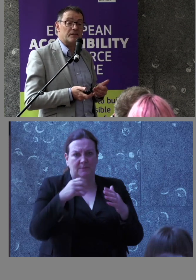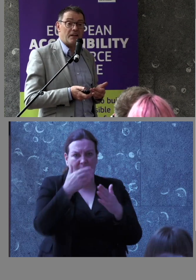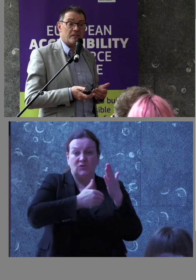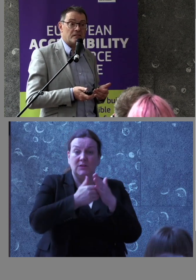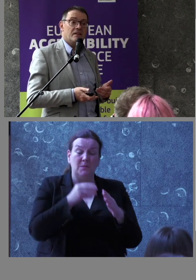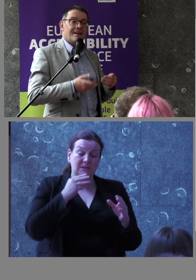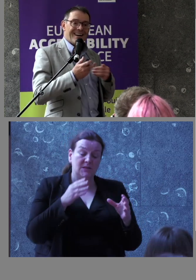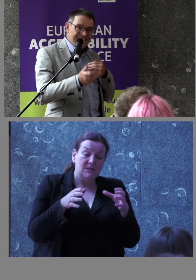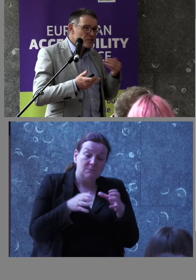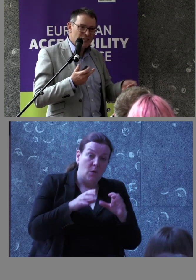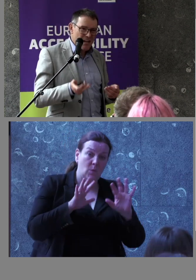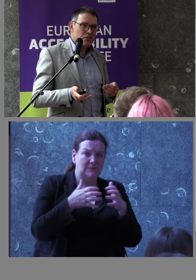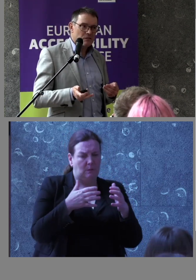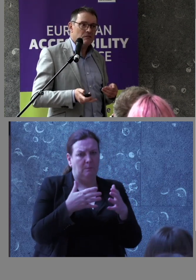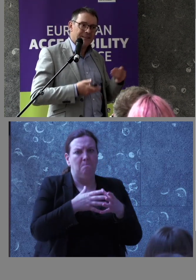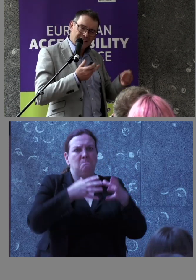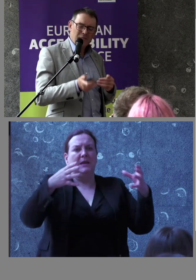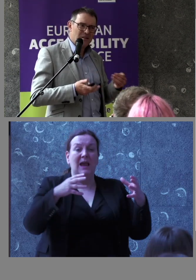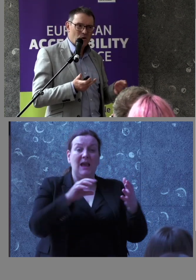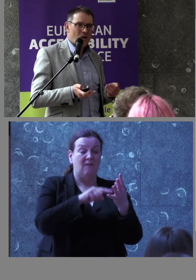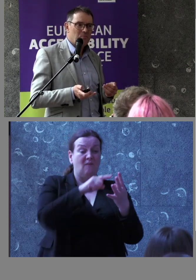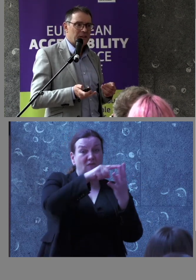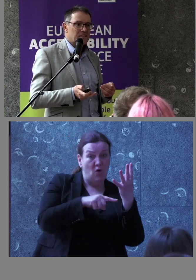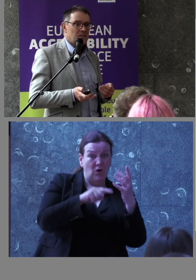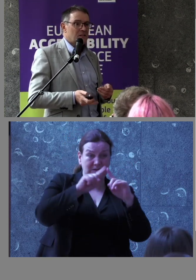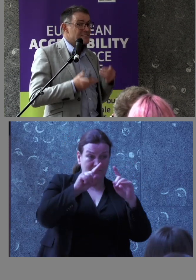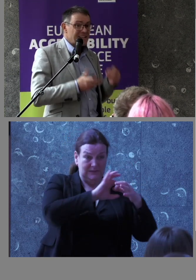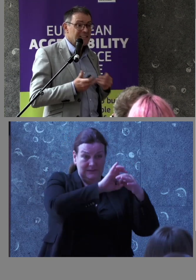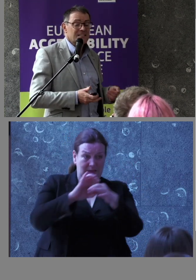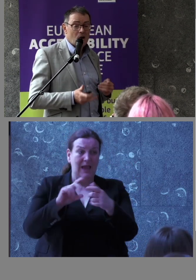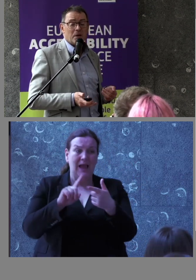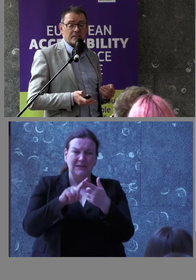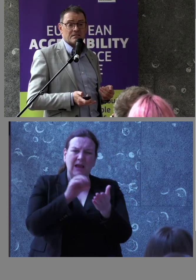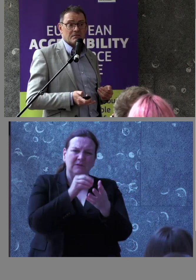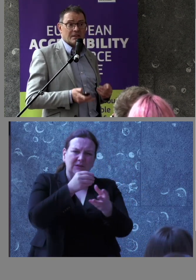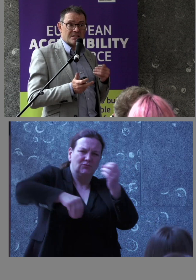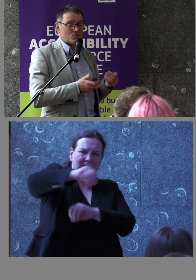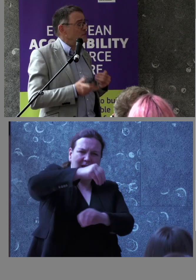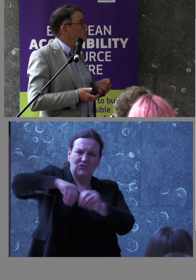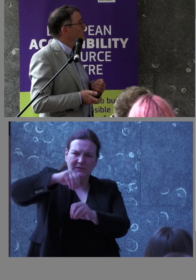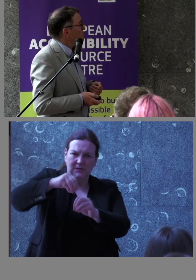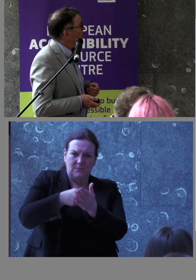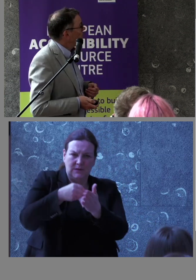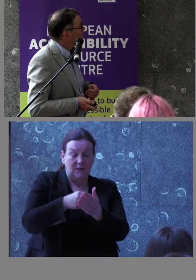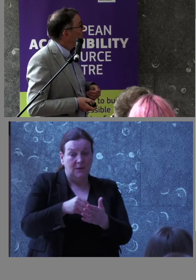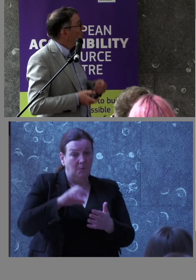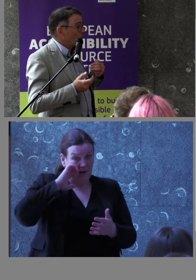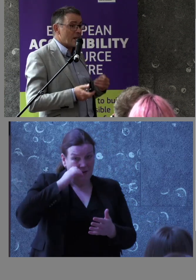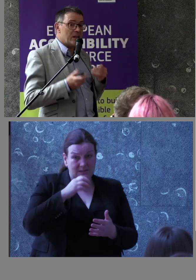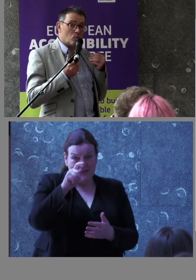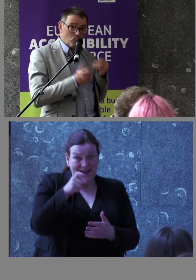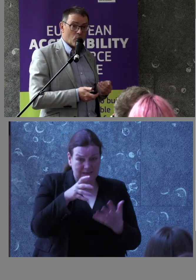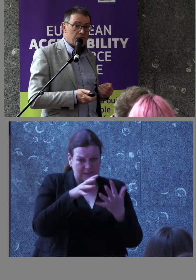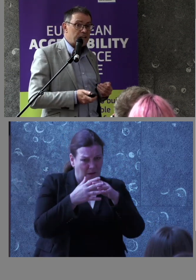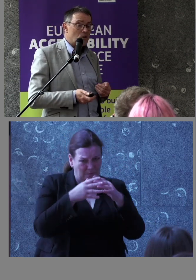them all. So once they're highlighted, we'll fix them. And I think this is a key piece for us, that we see the NDA